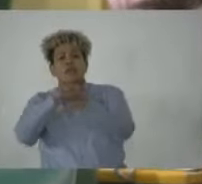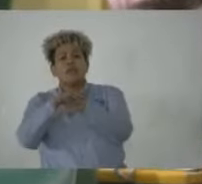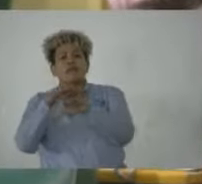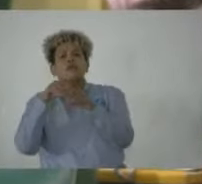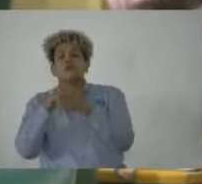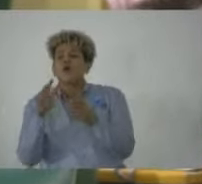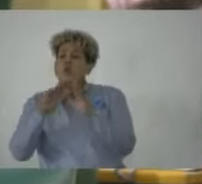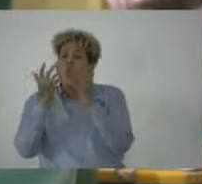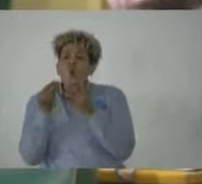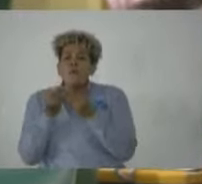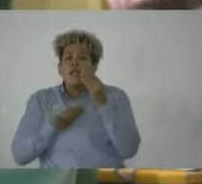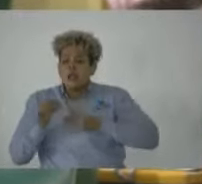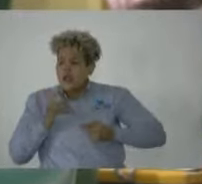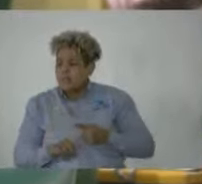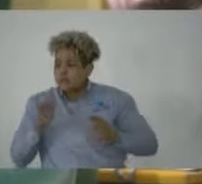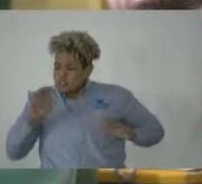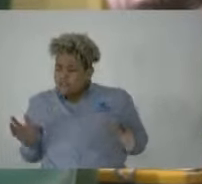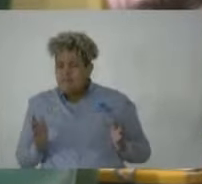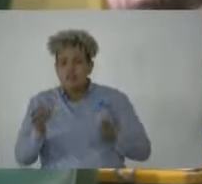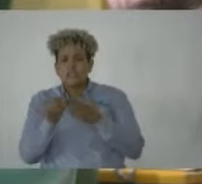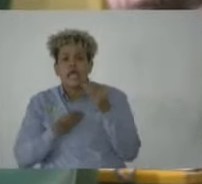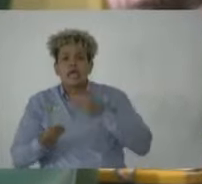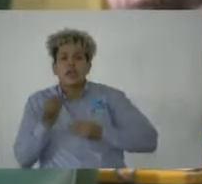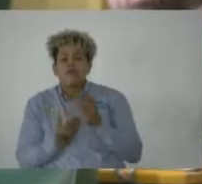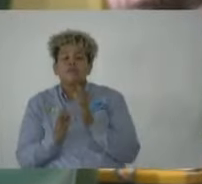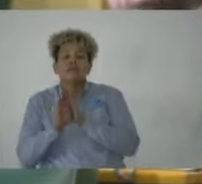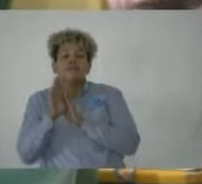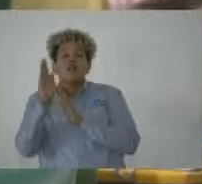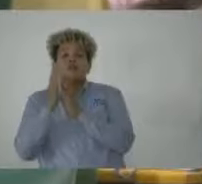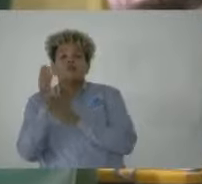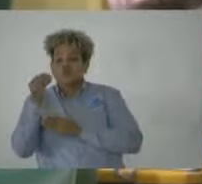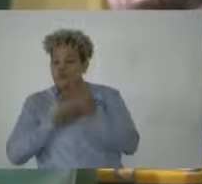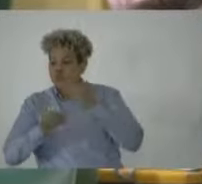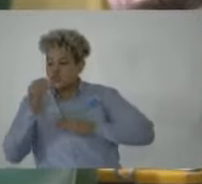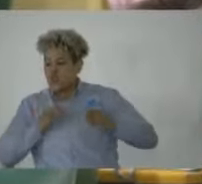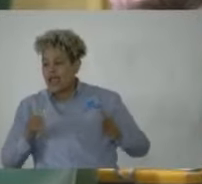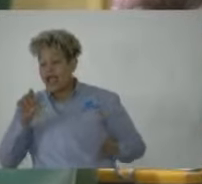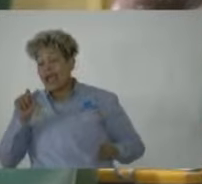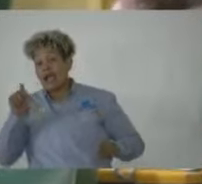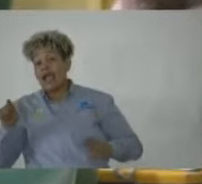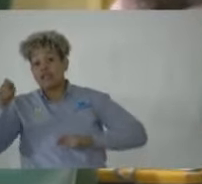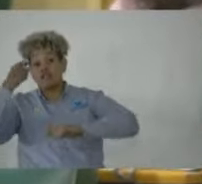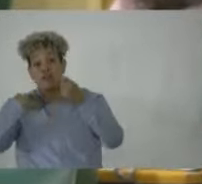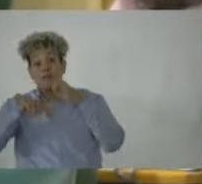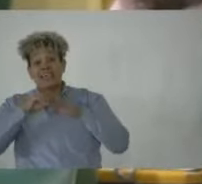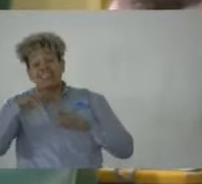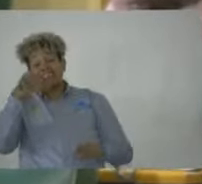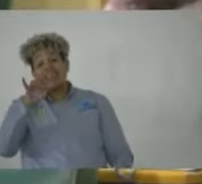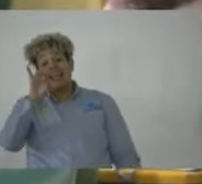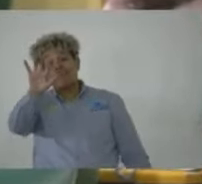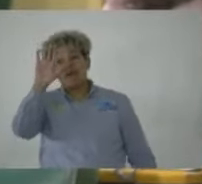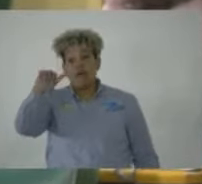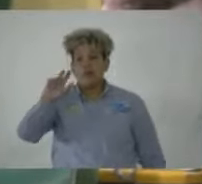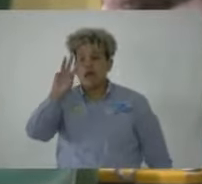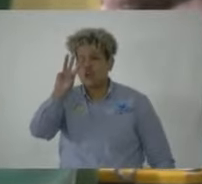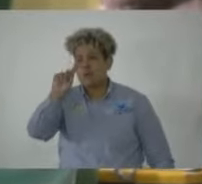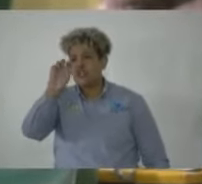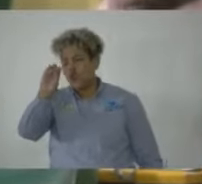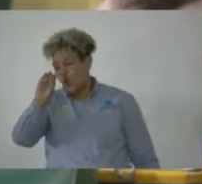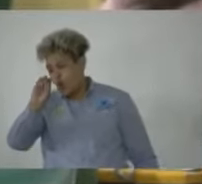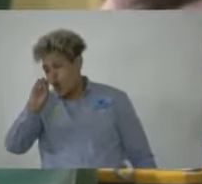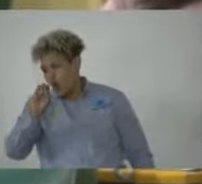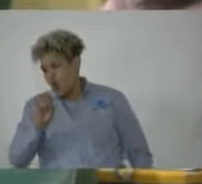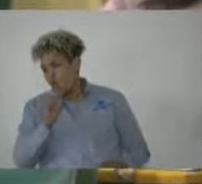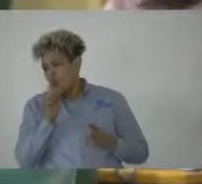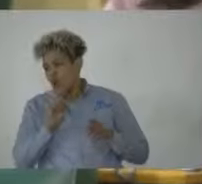global economy and foster economic development through trade. And the GATT was later replaced in 1995 by the WTO,